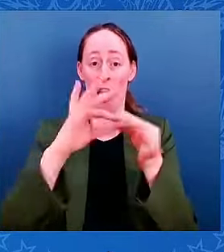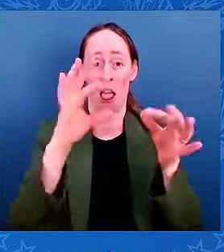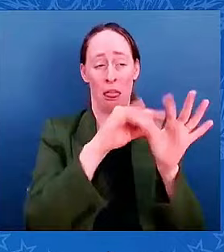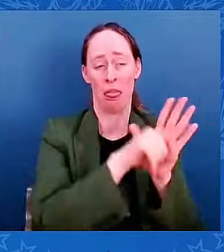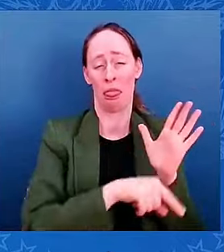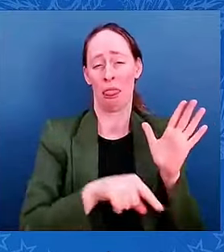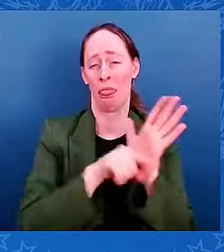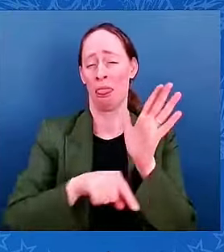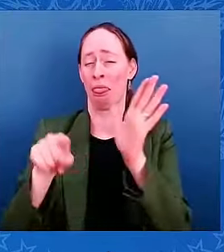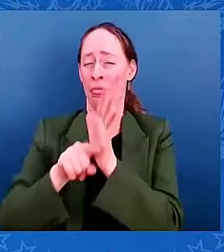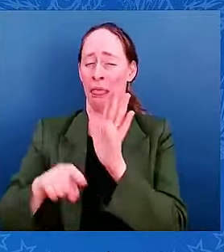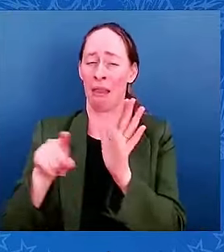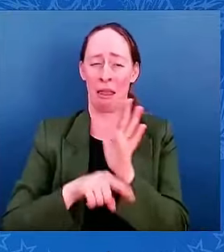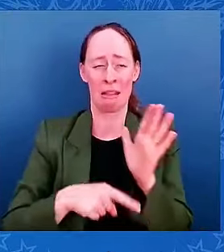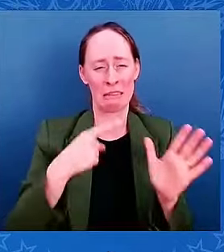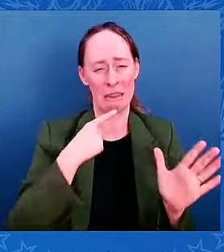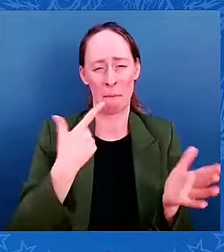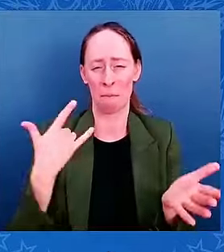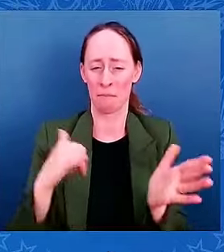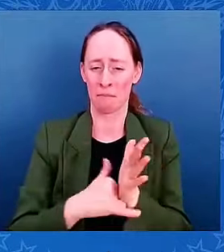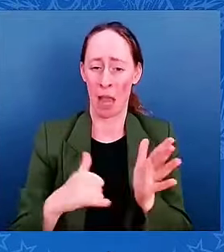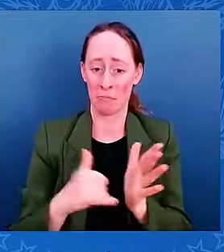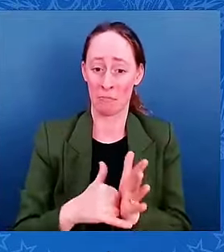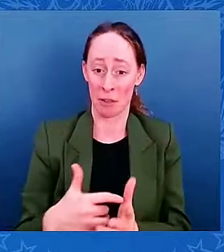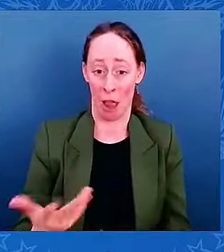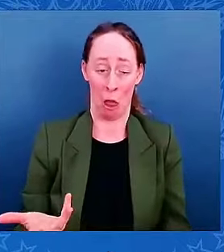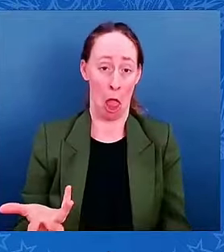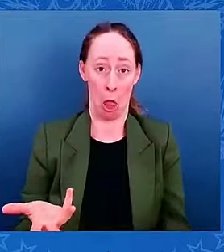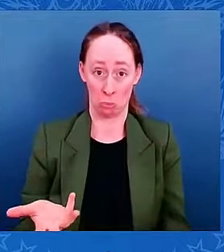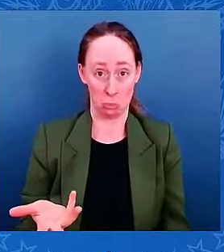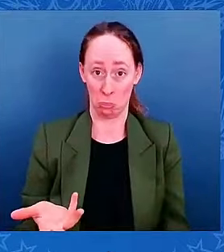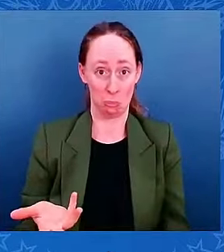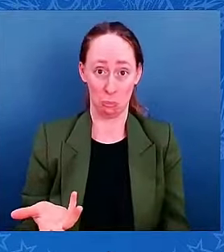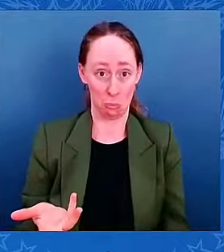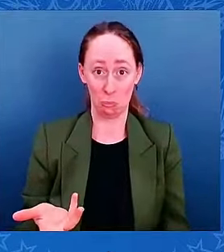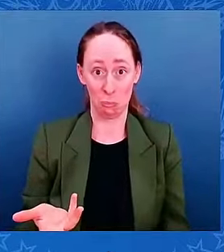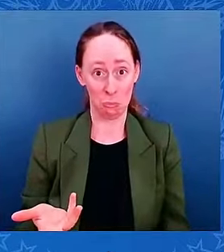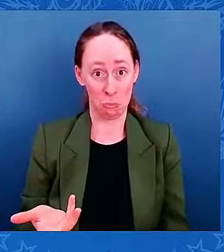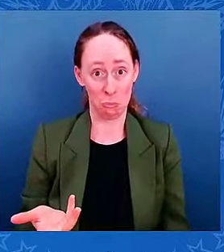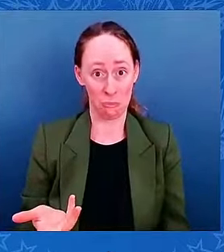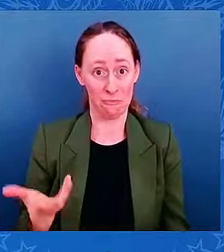Over 1.6 million jobs in construction and manufacturing.